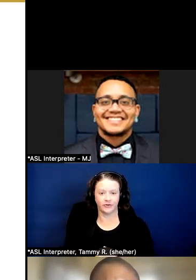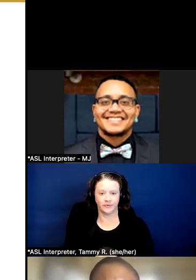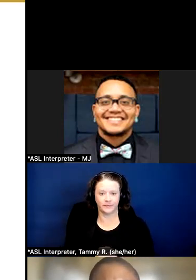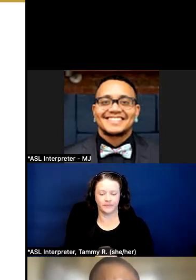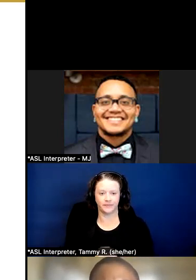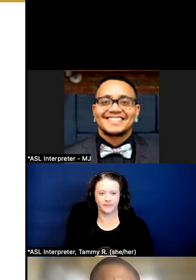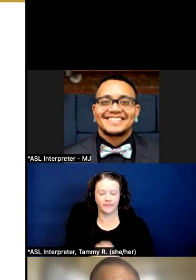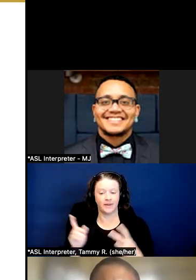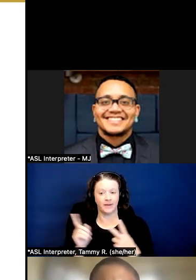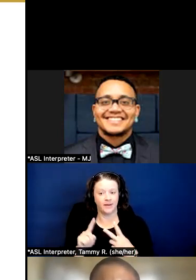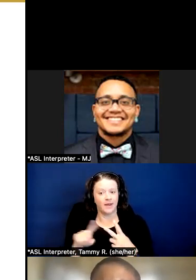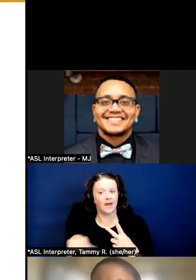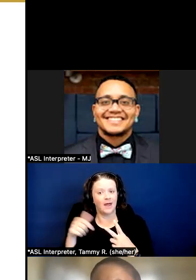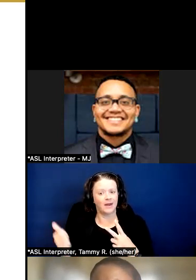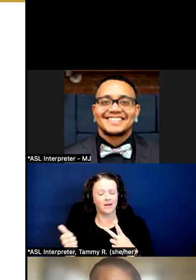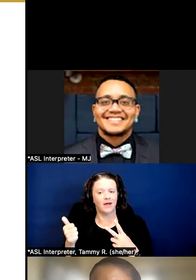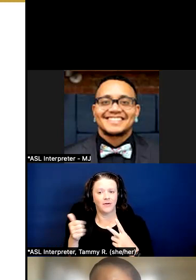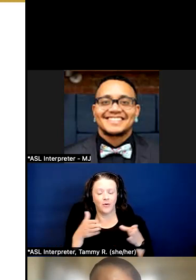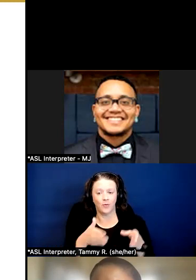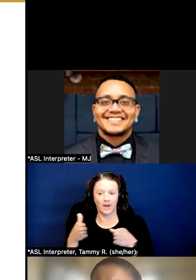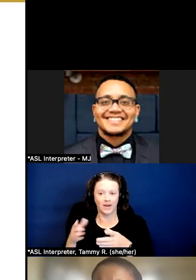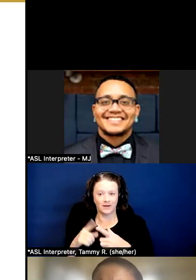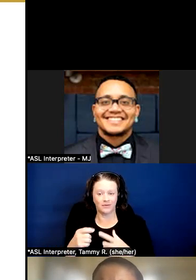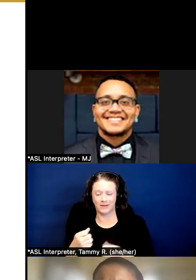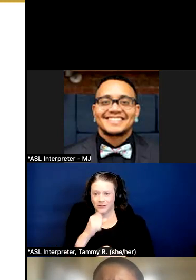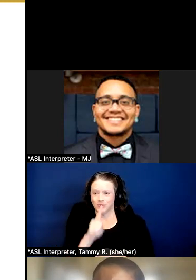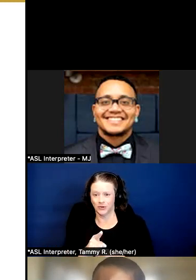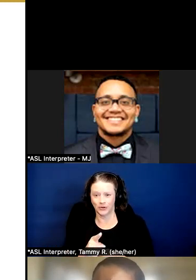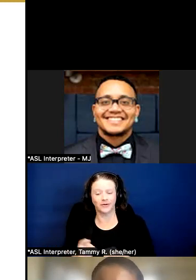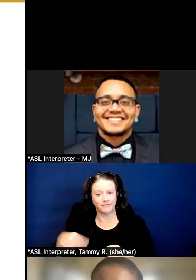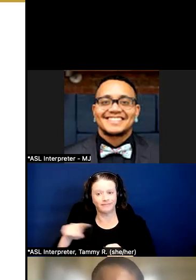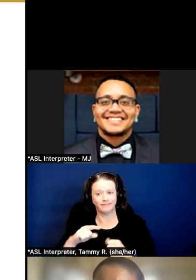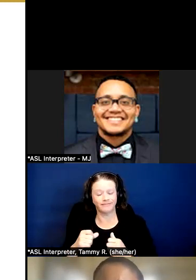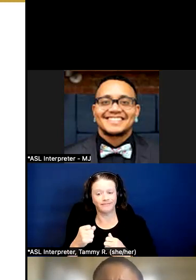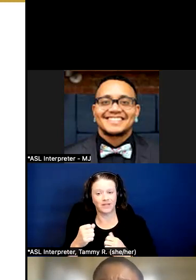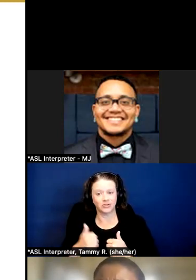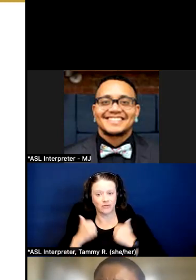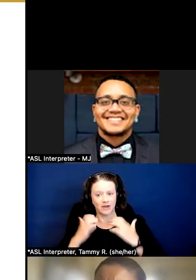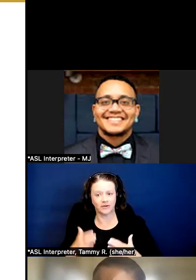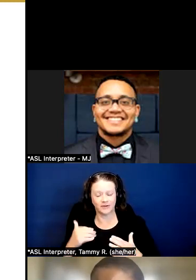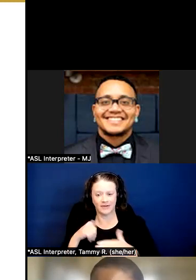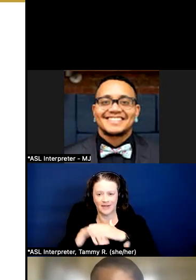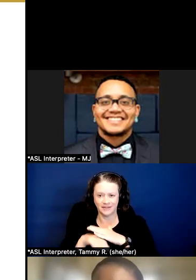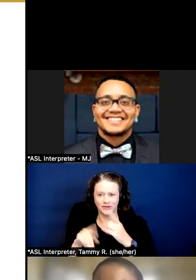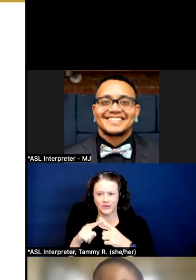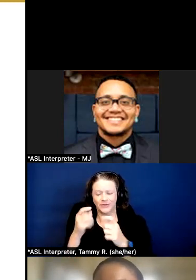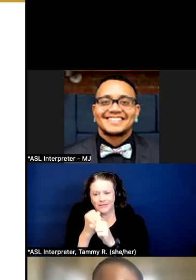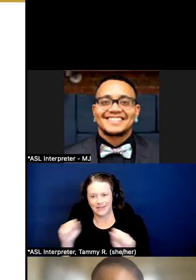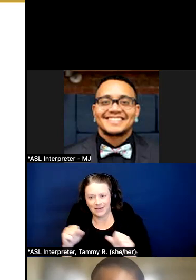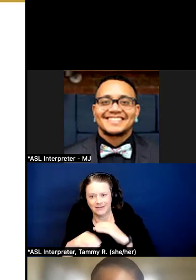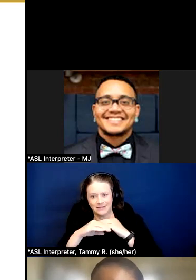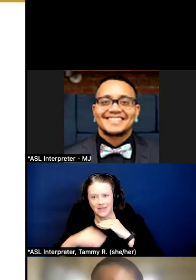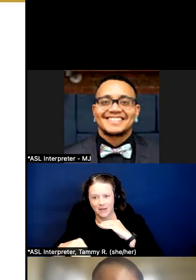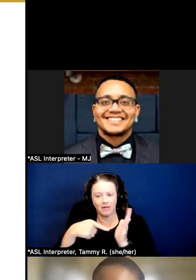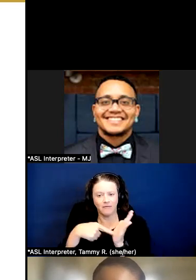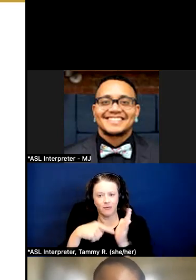And then another aspect of ensuring that survivors have access to safe, stable, and affordable housing is